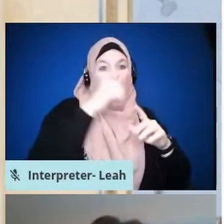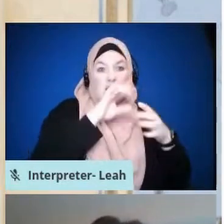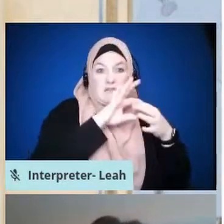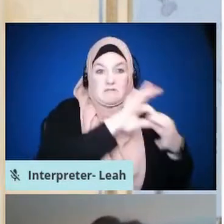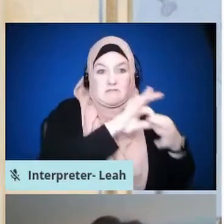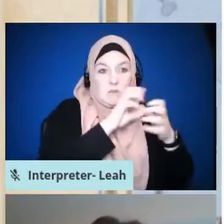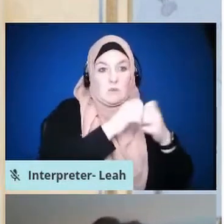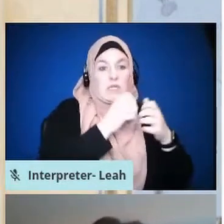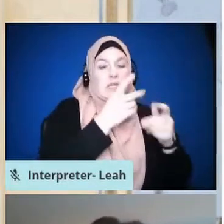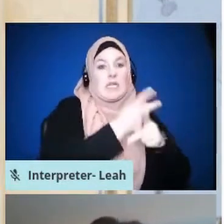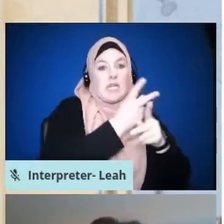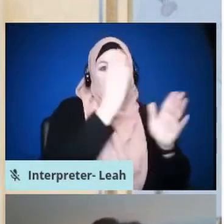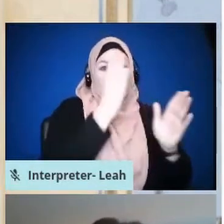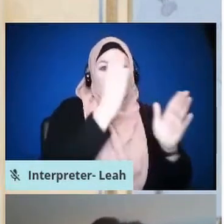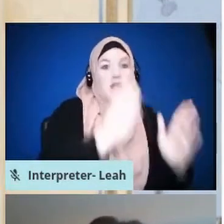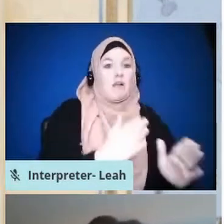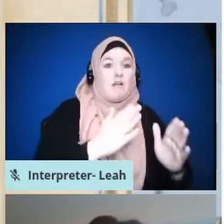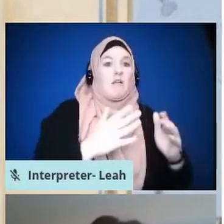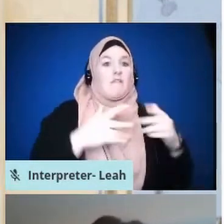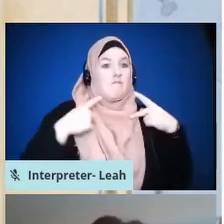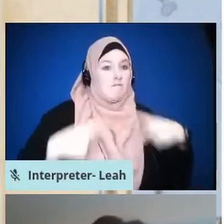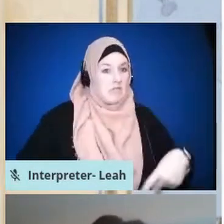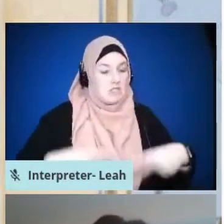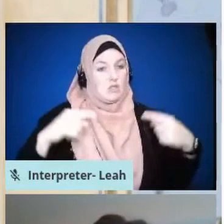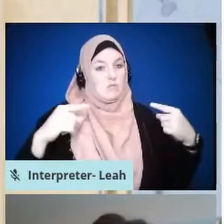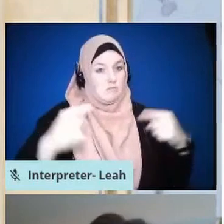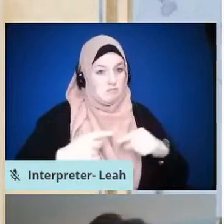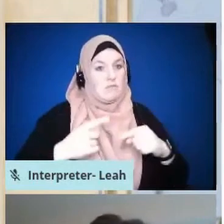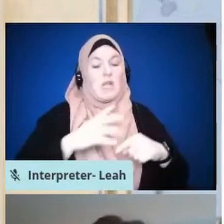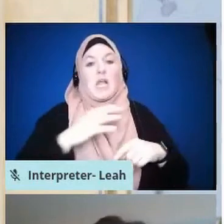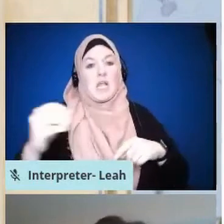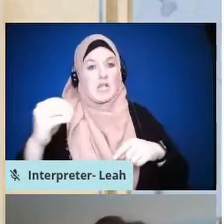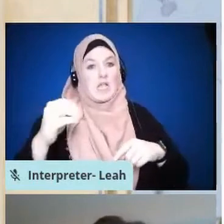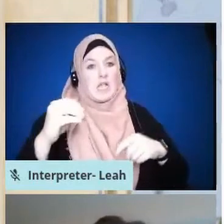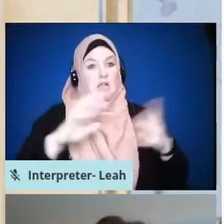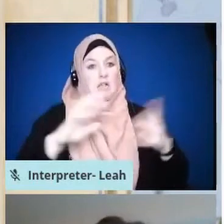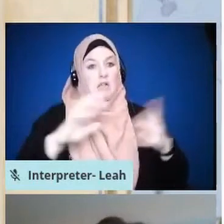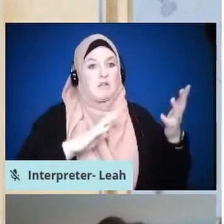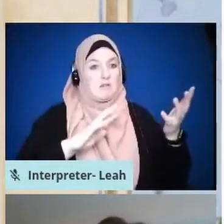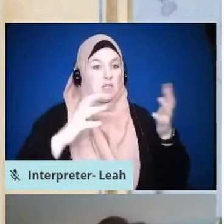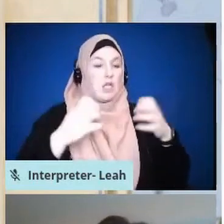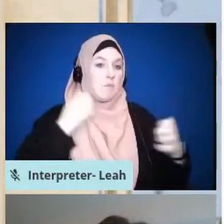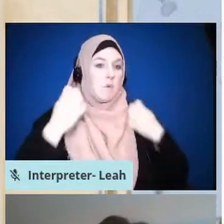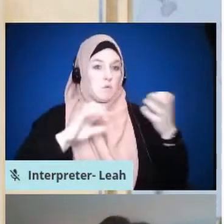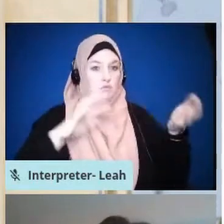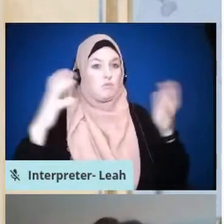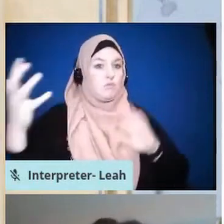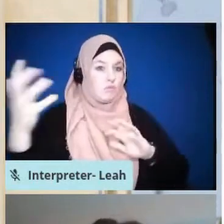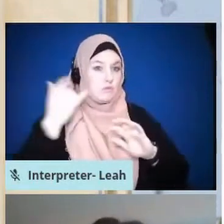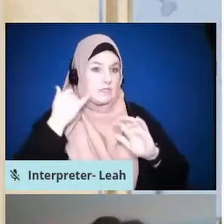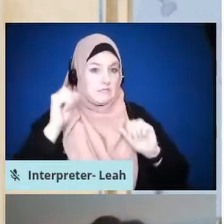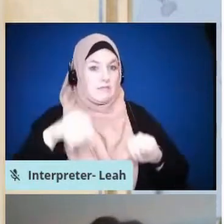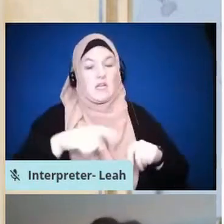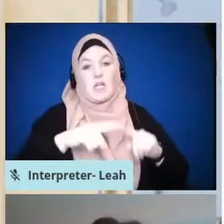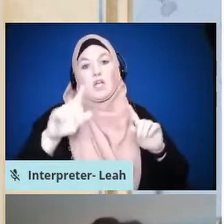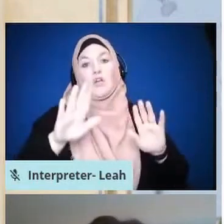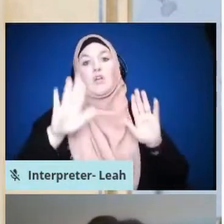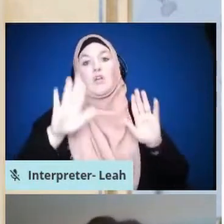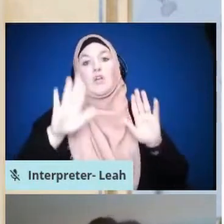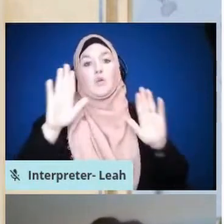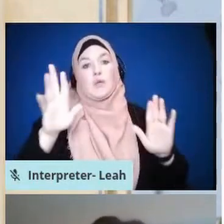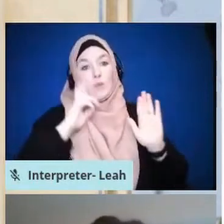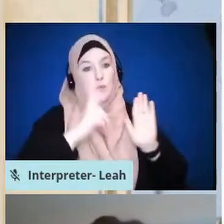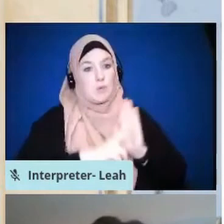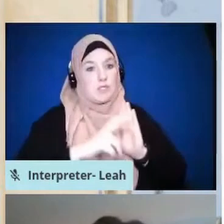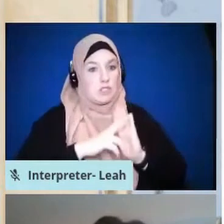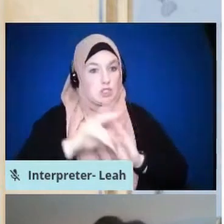with the caregiver, physical impairments, and emotional dysregulation. Um, a, a great actually